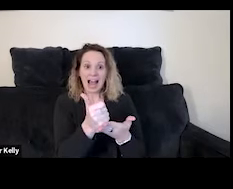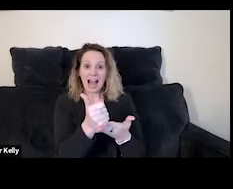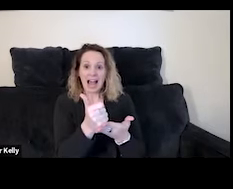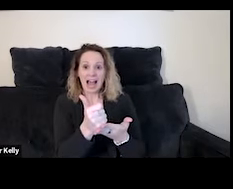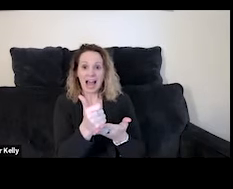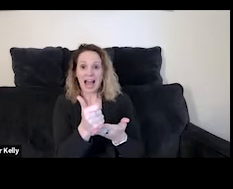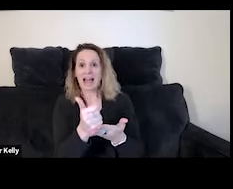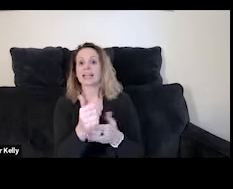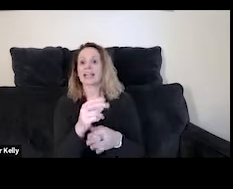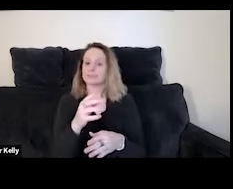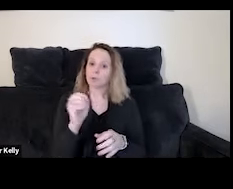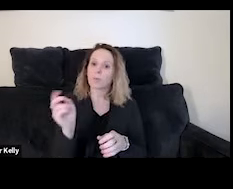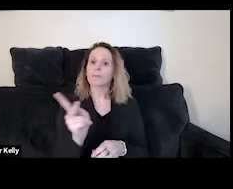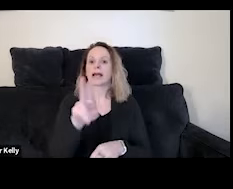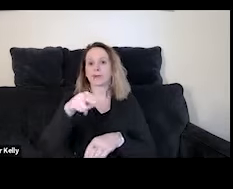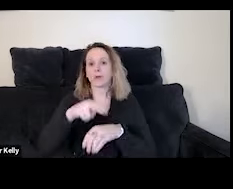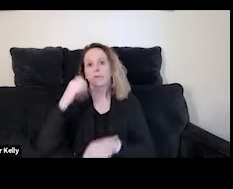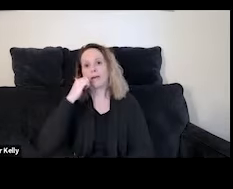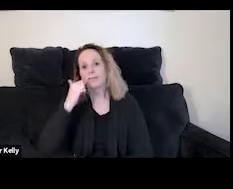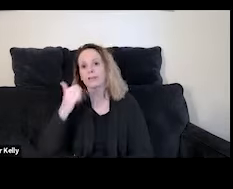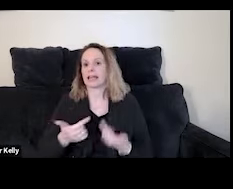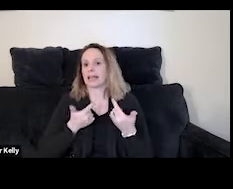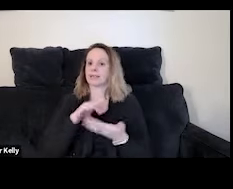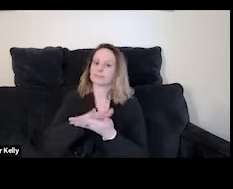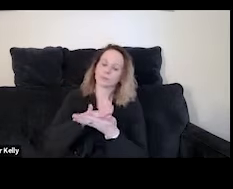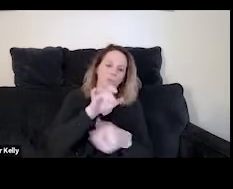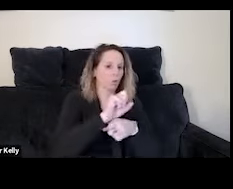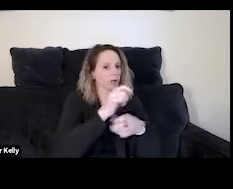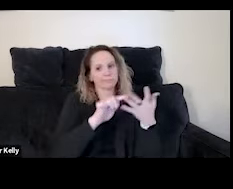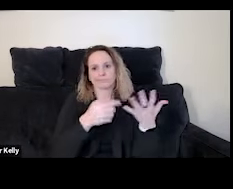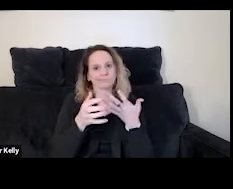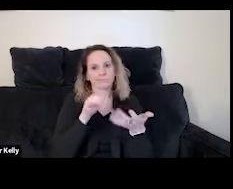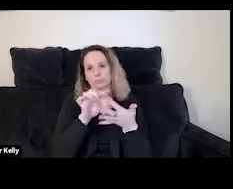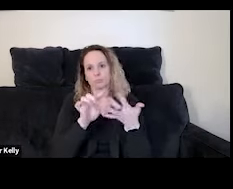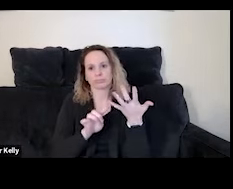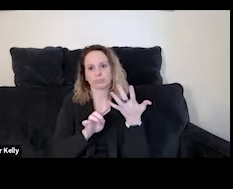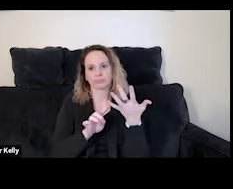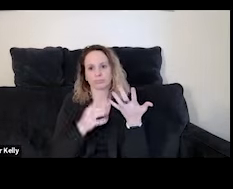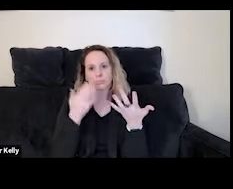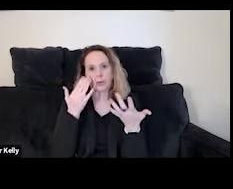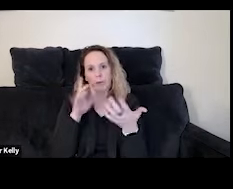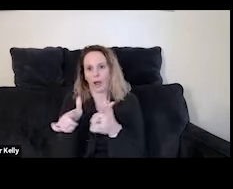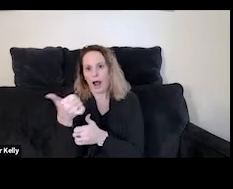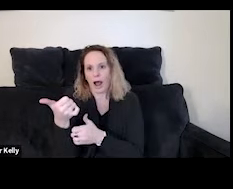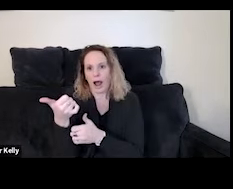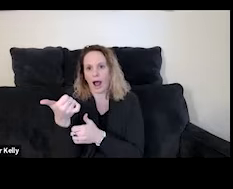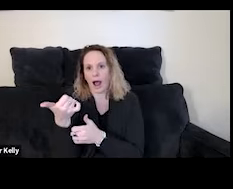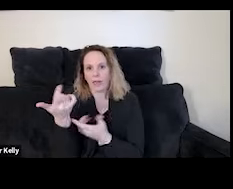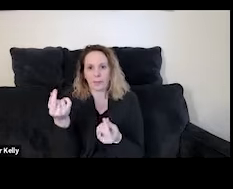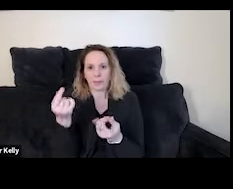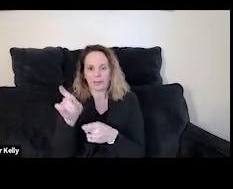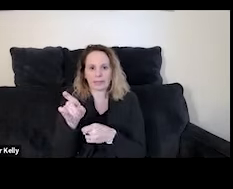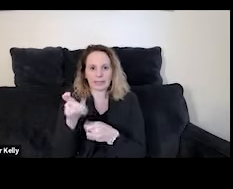their daily livings, whether that's school, whether that's work, whether that's some other thing that's happening for